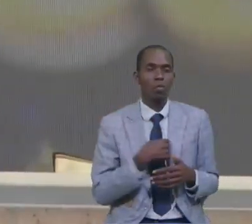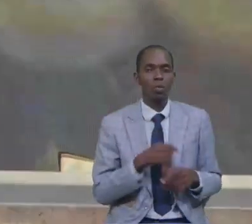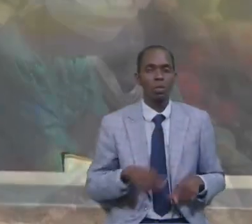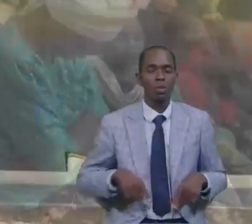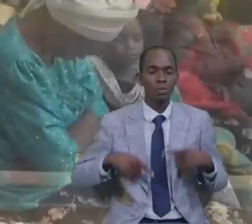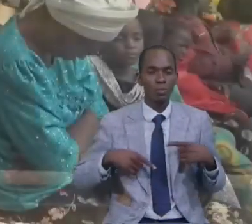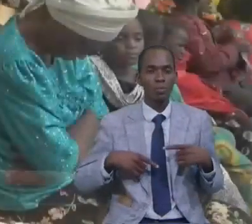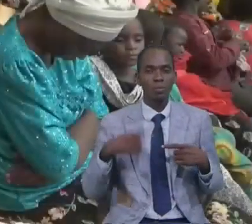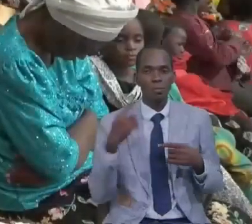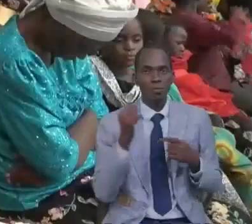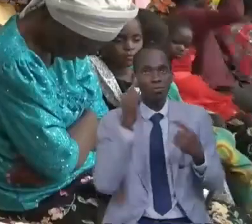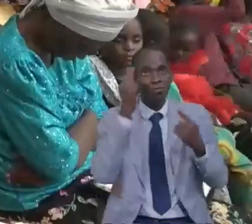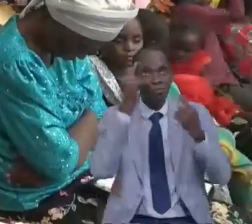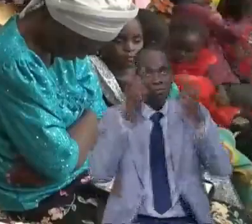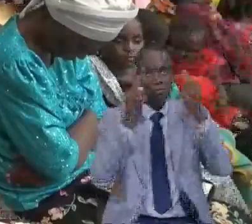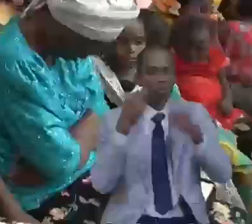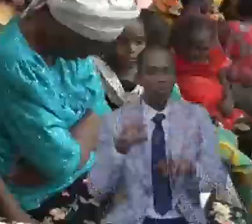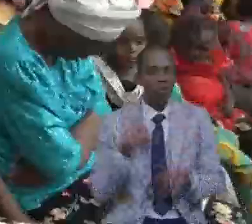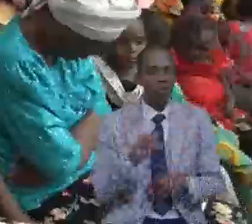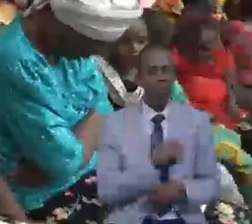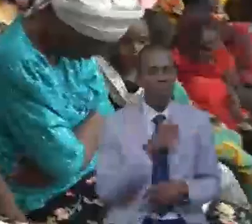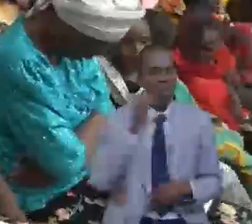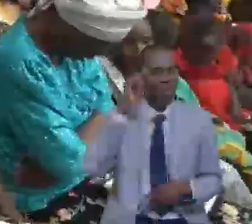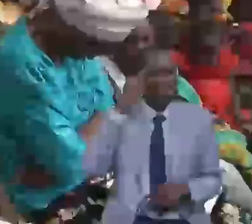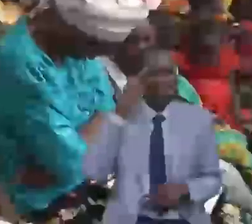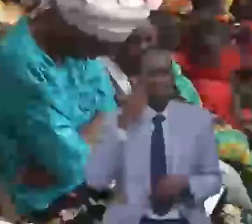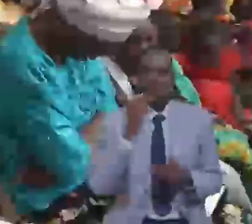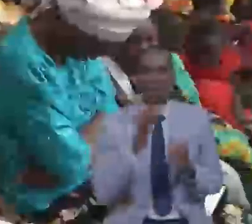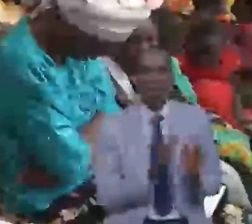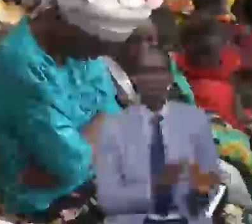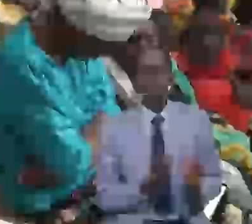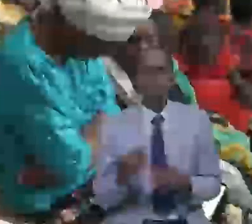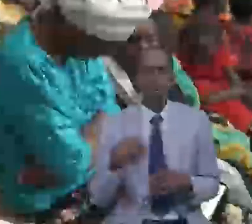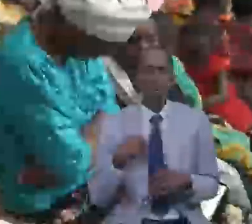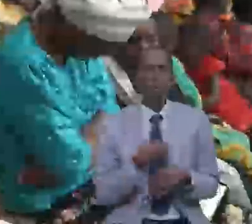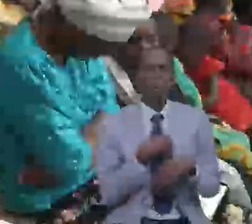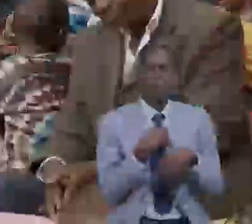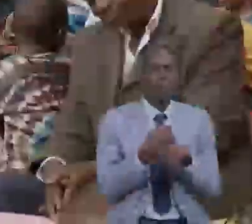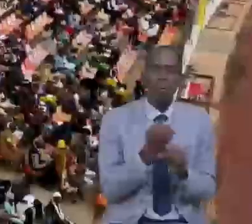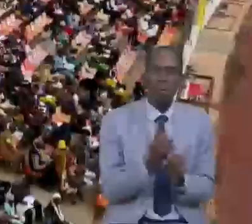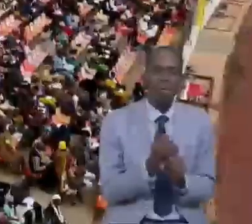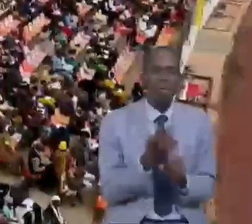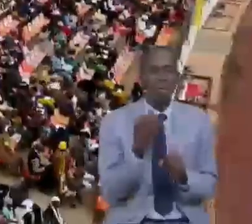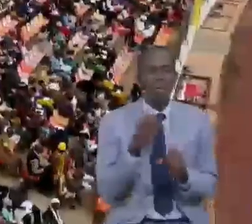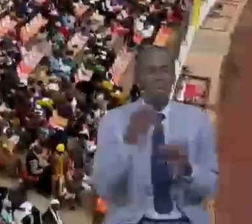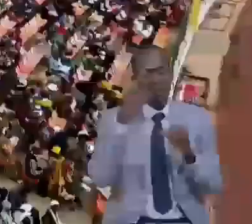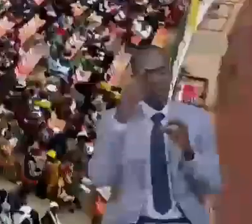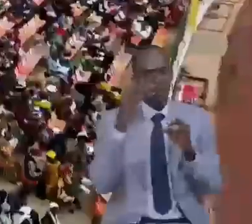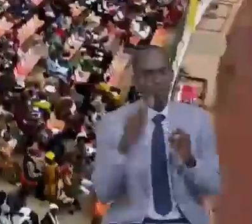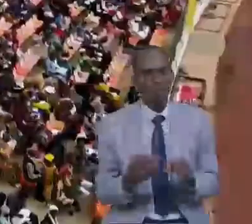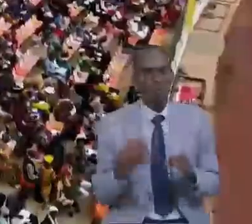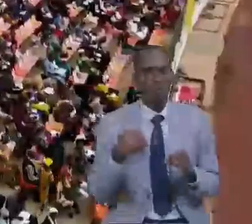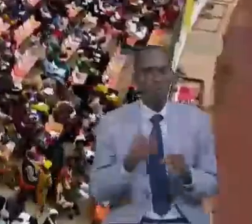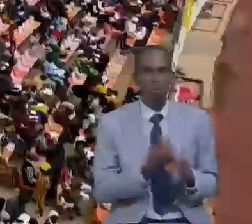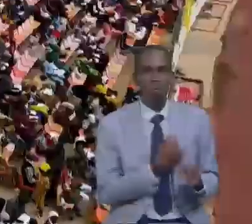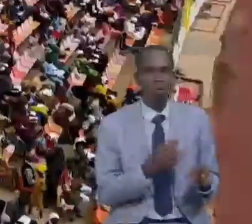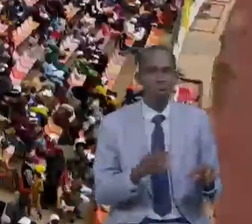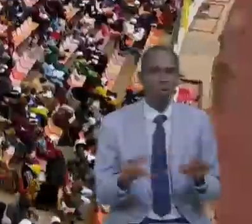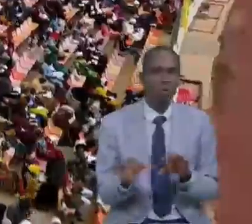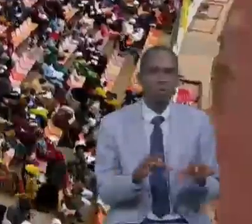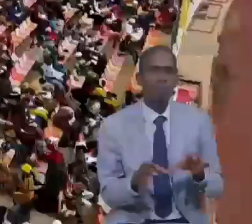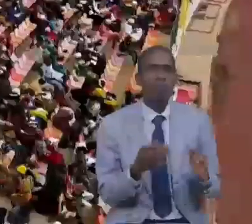decisions we carry out, it should be like Christ himself thinking and planning